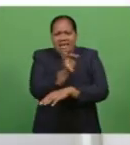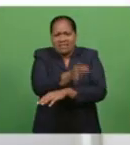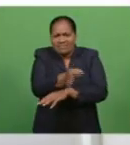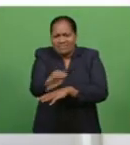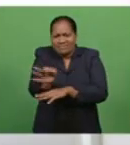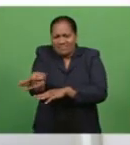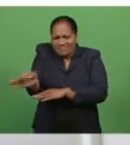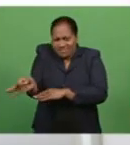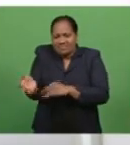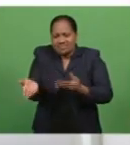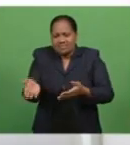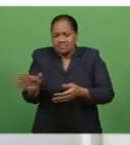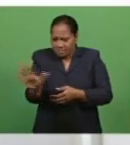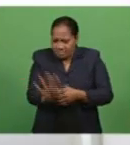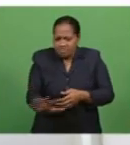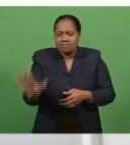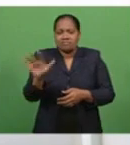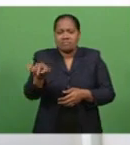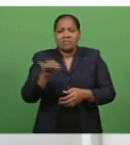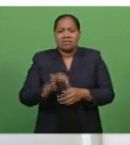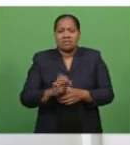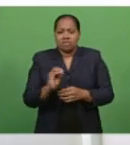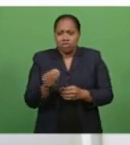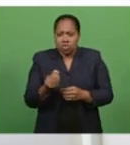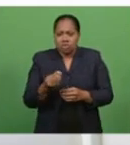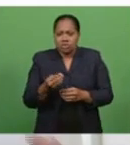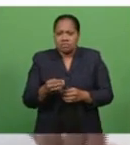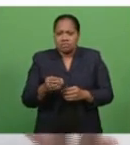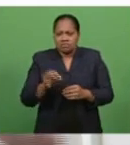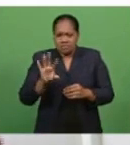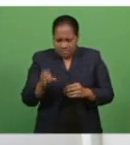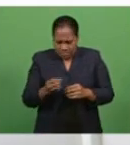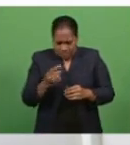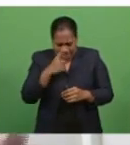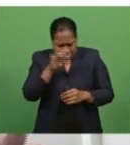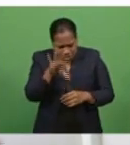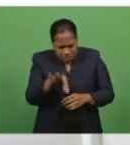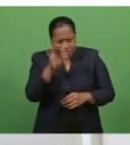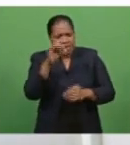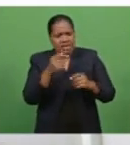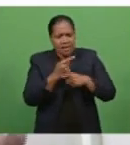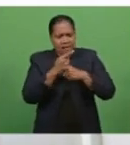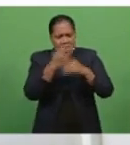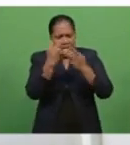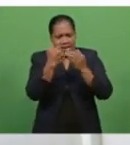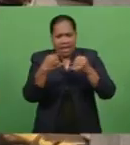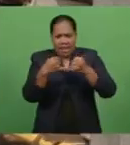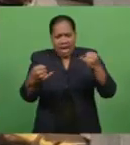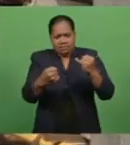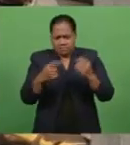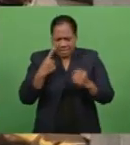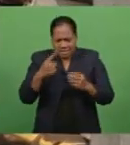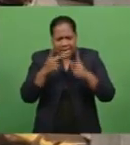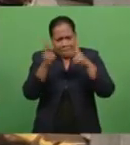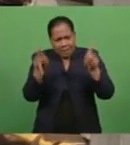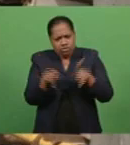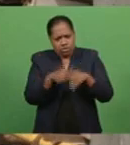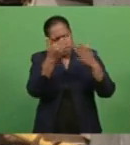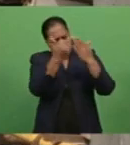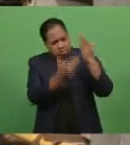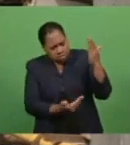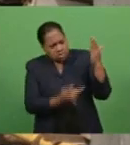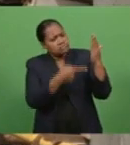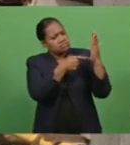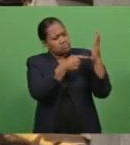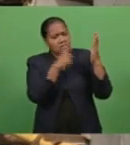a common man can pick up this guideline, see how the diagrams are, the drawings are, the pictures are. Using